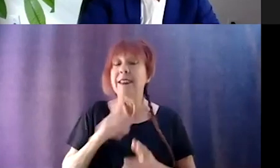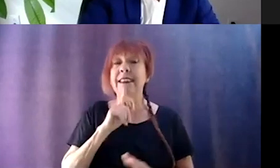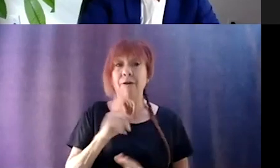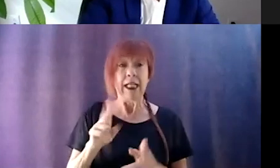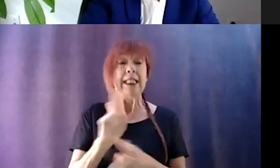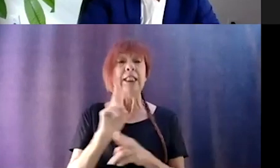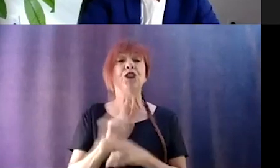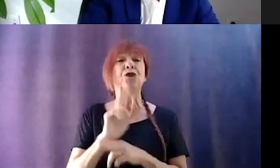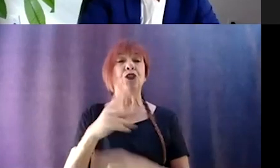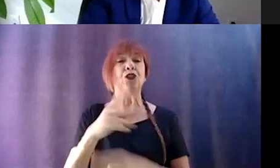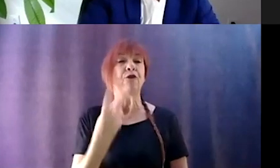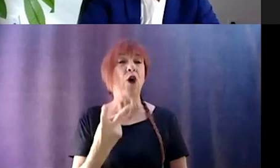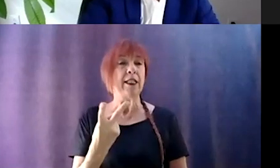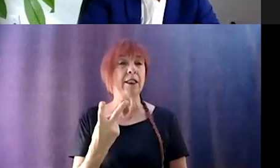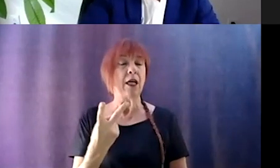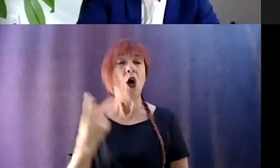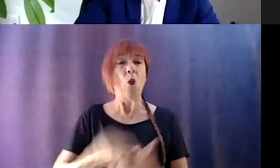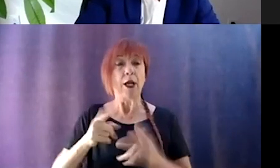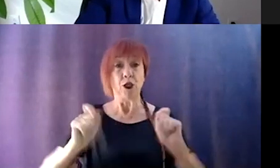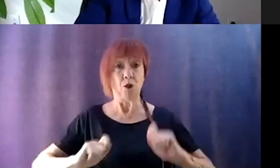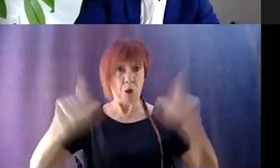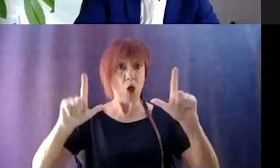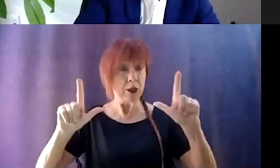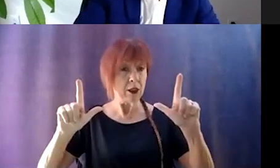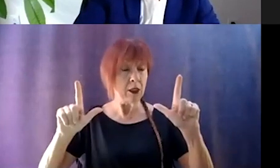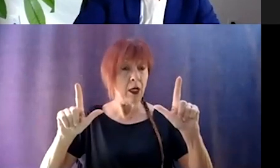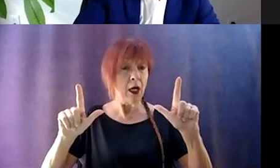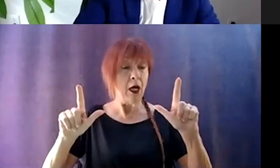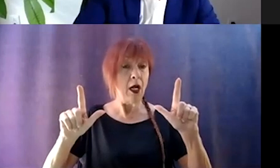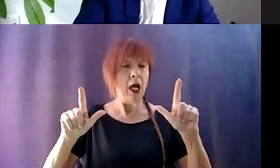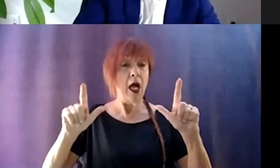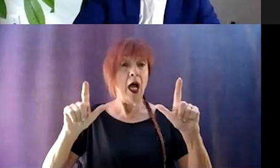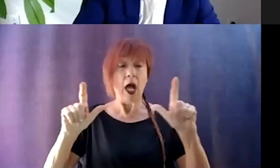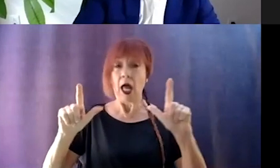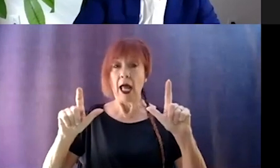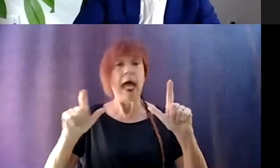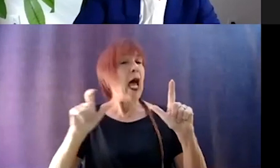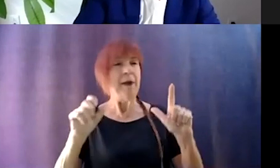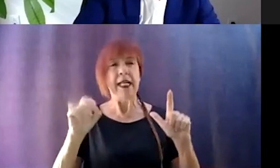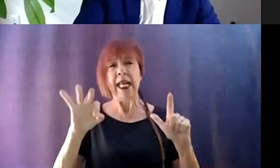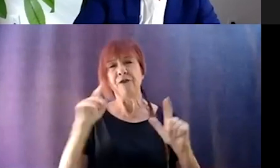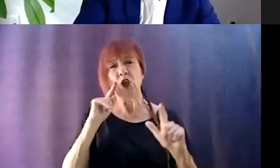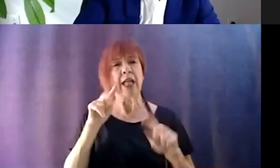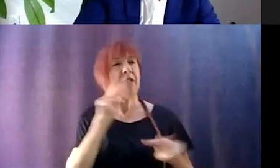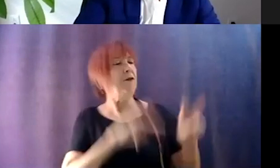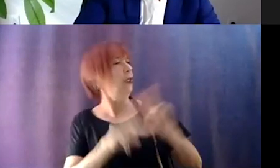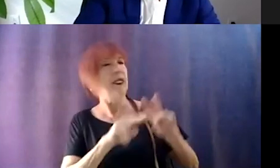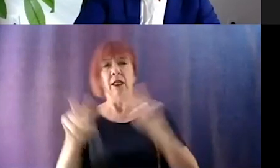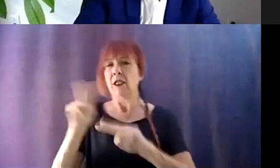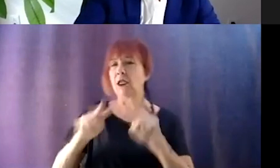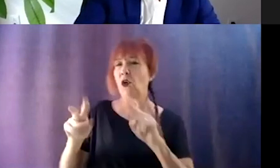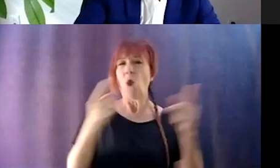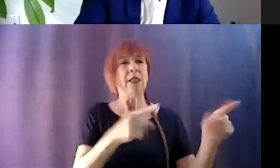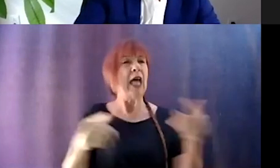And what you post, you know, it needs to be sort of like looking at, you know, if you're looking outside, what's the climate,